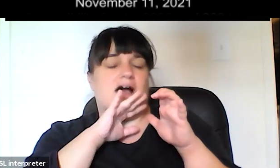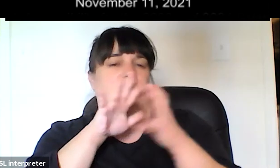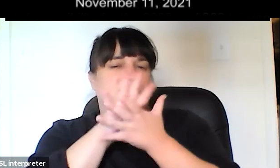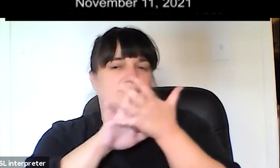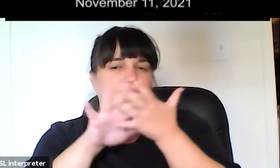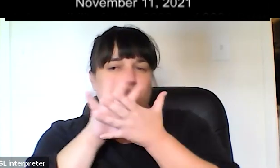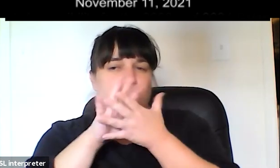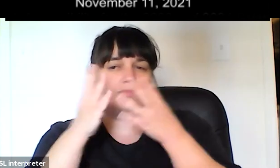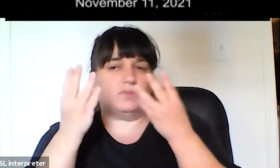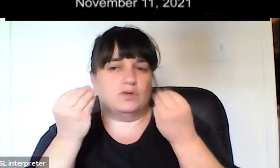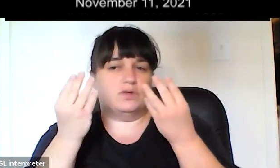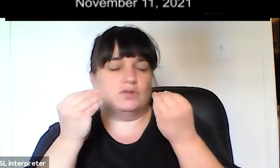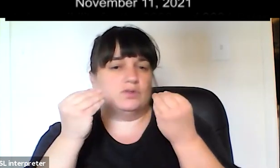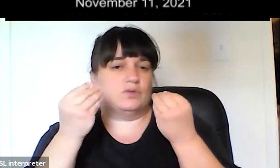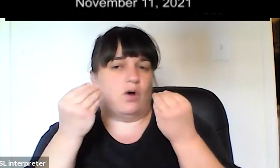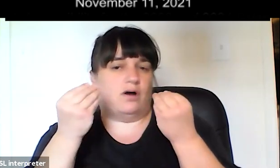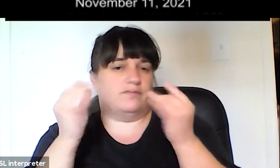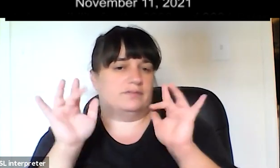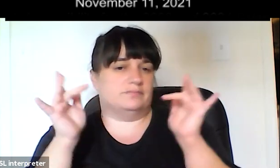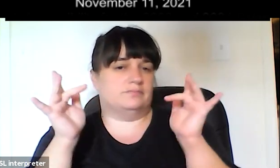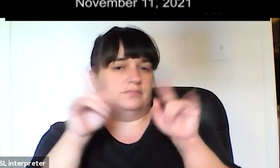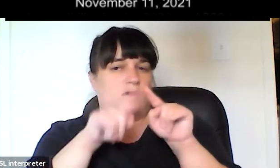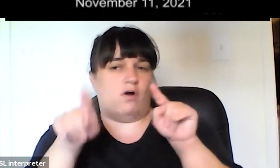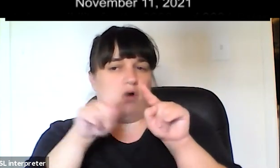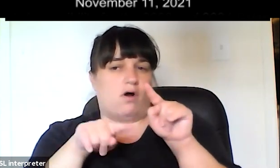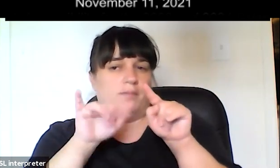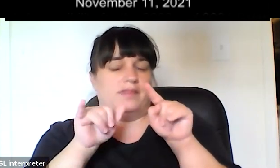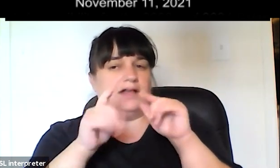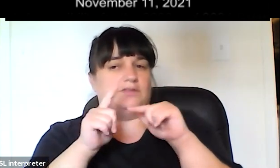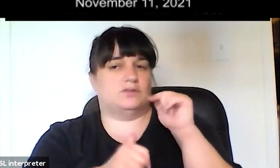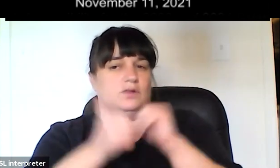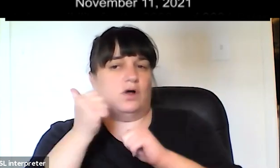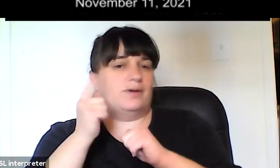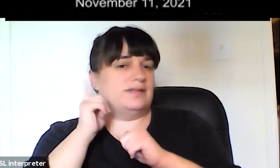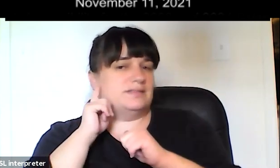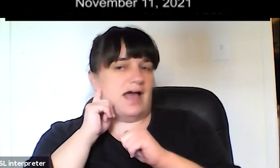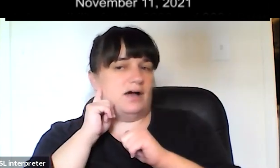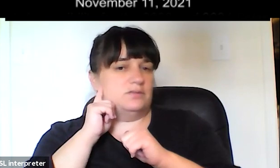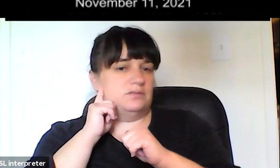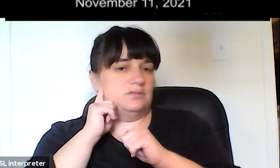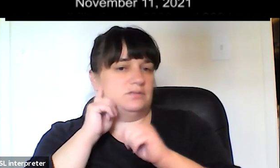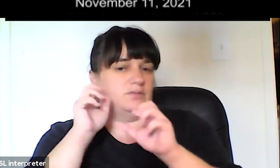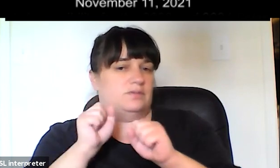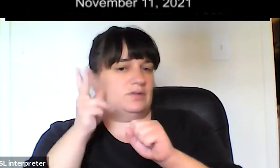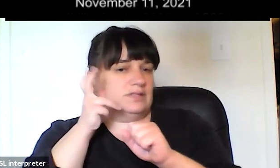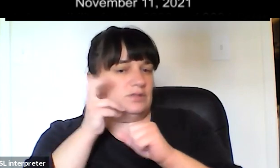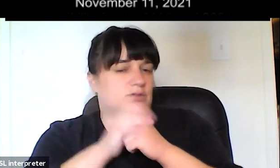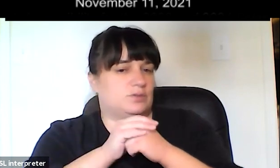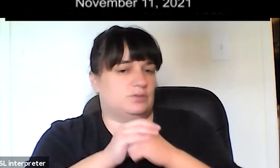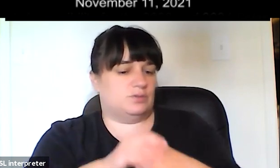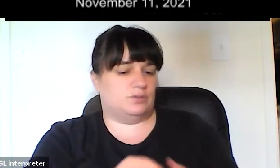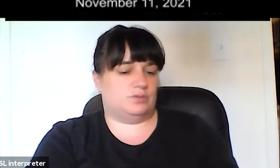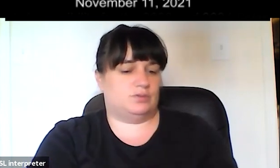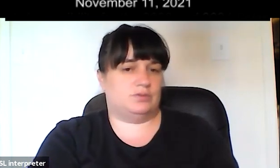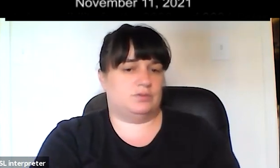soft and gentle spiral shaped arms. And so this will be the lowest sounds of material that you'll be listening to.